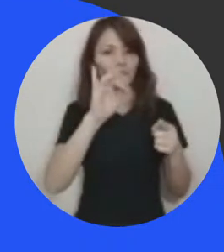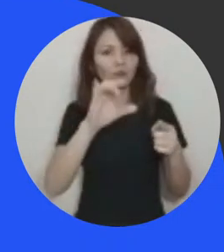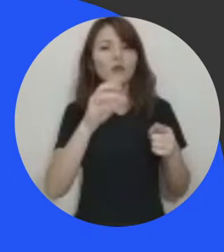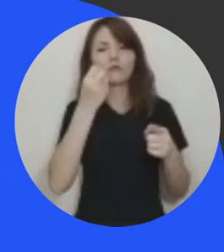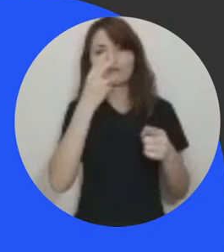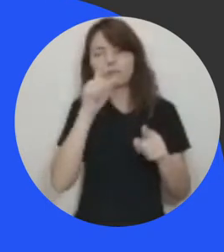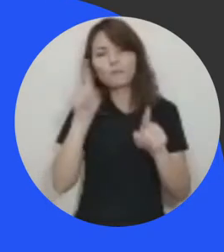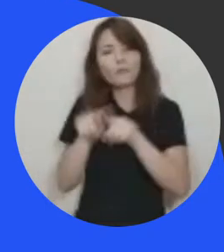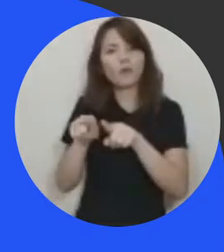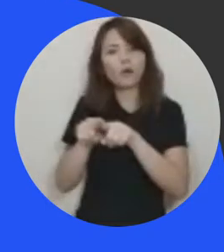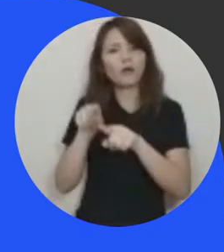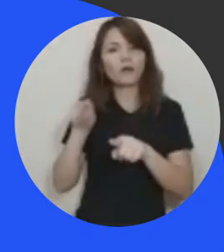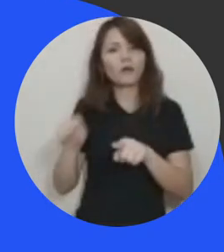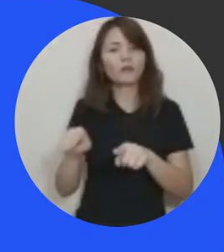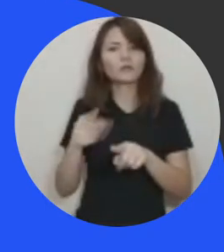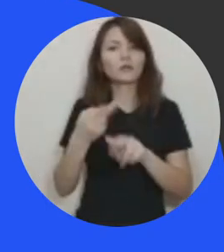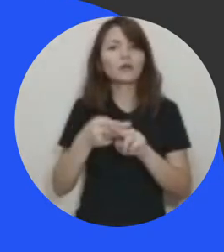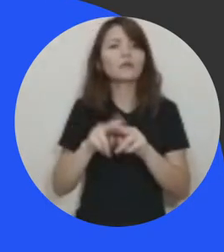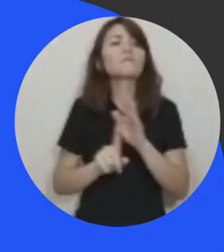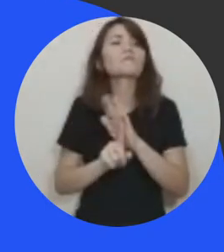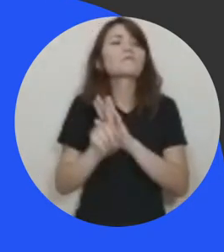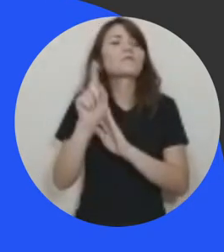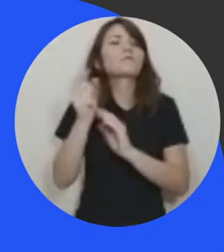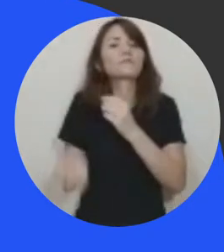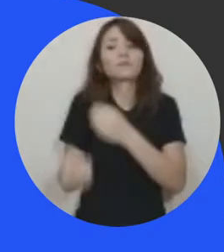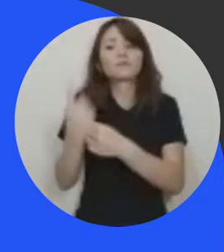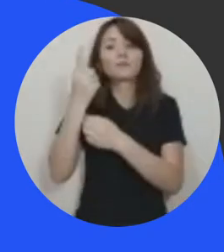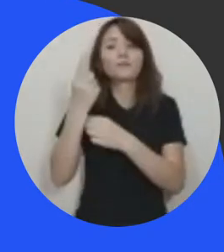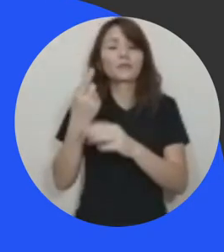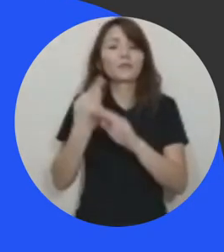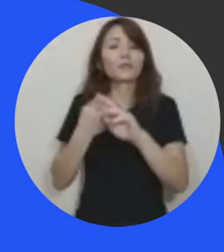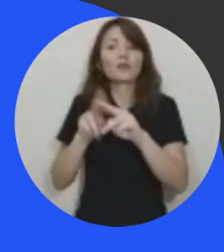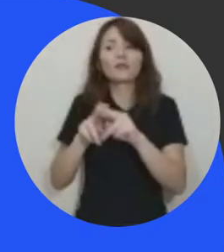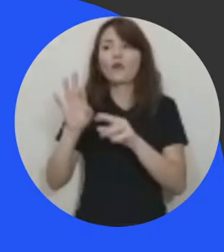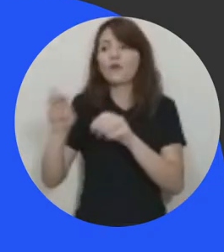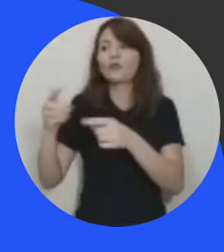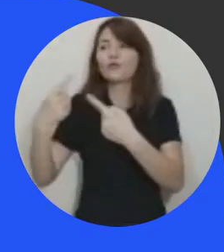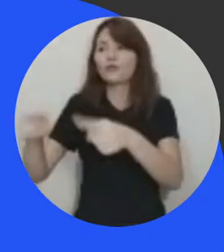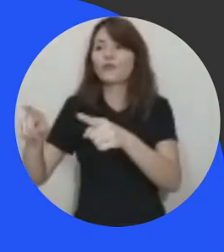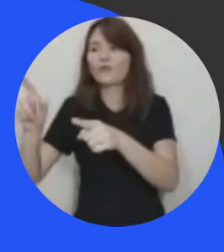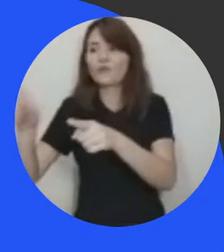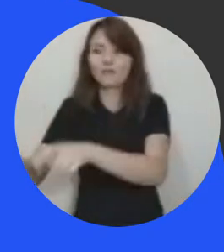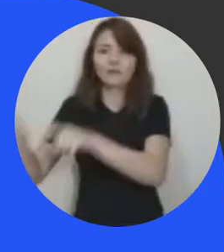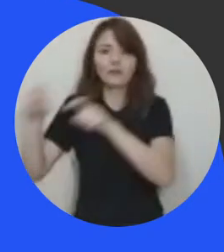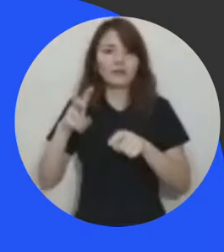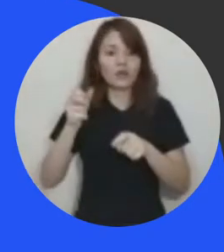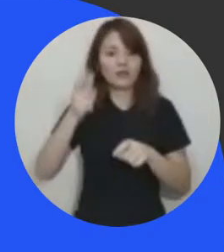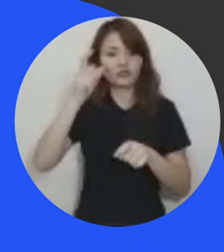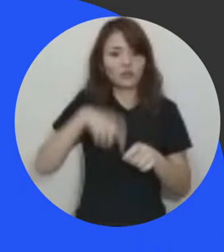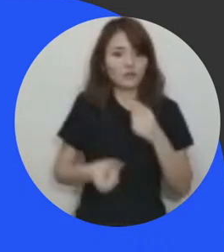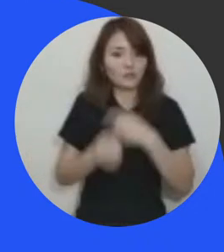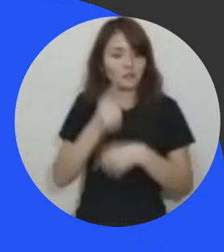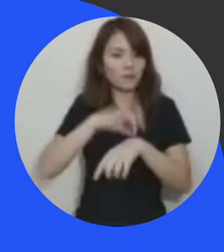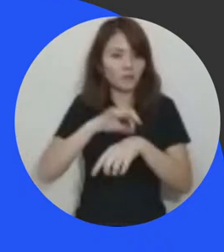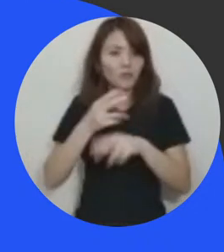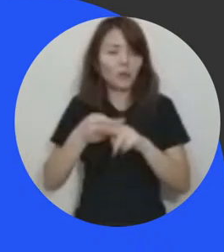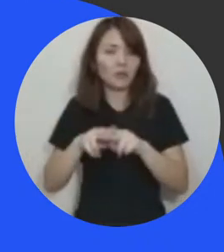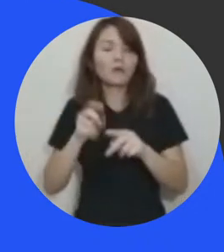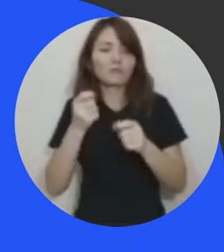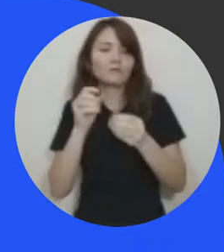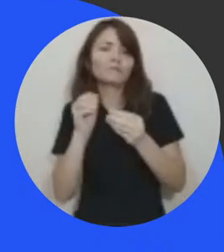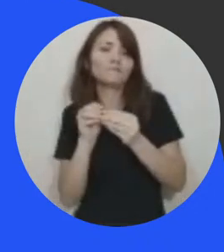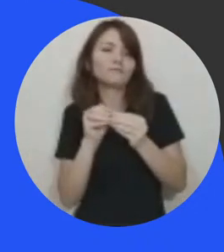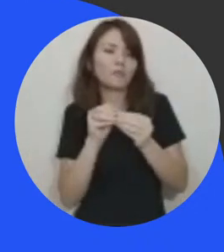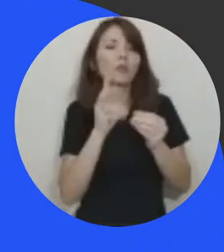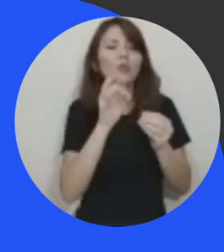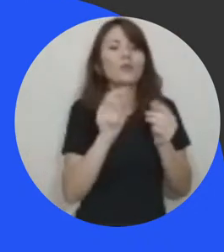species barrier. And the third thing is I'm also going to talk to you today about changes in the virus. And